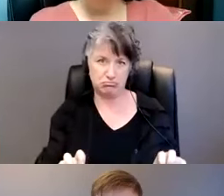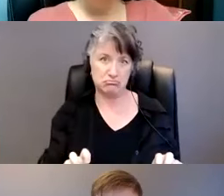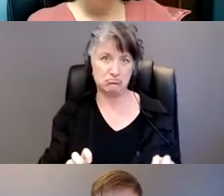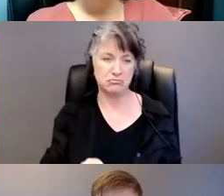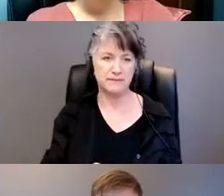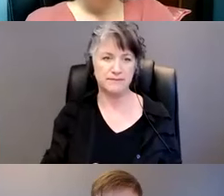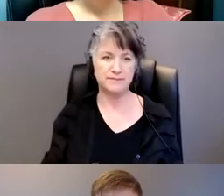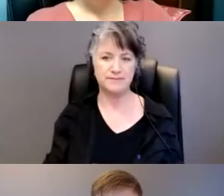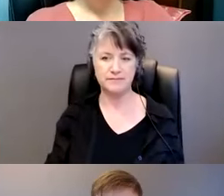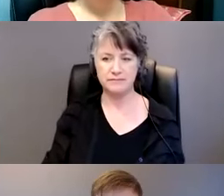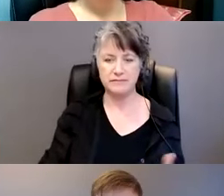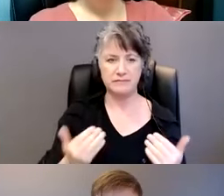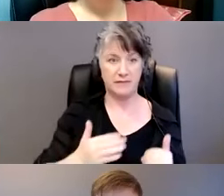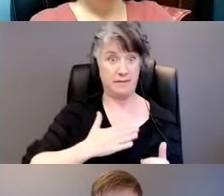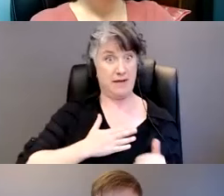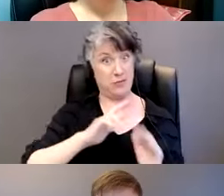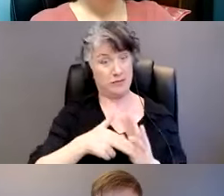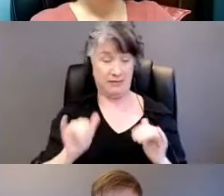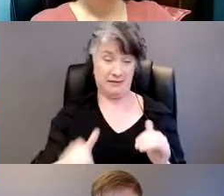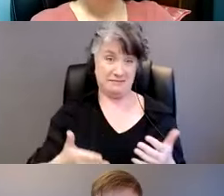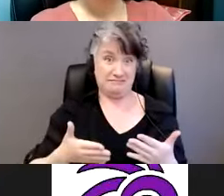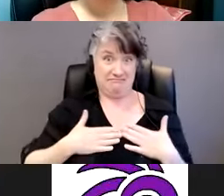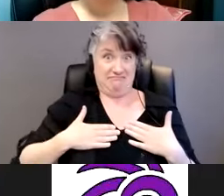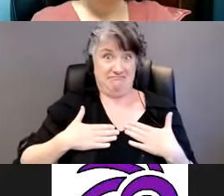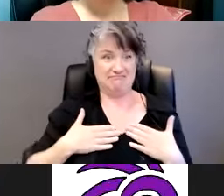So those are my roles.